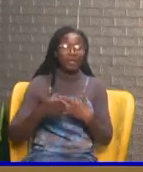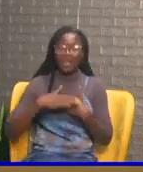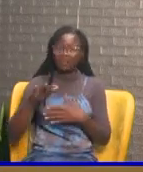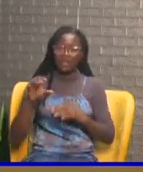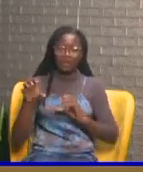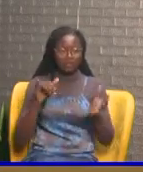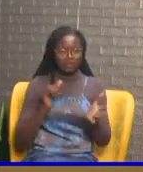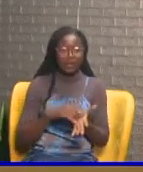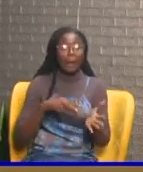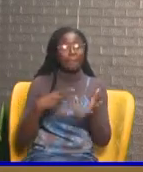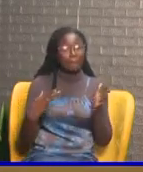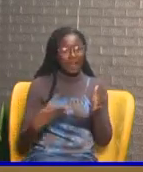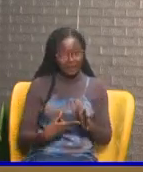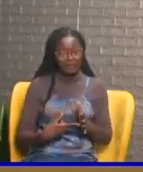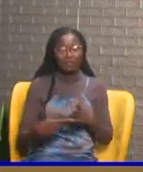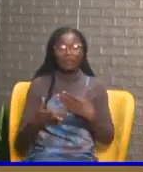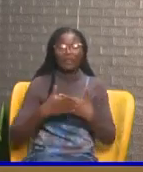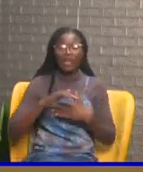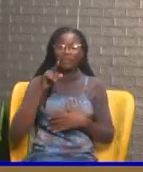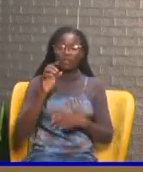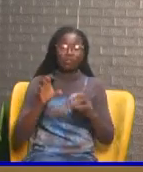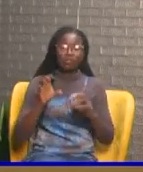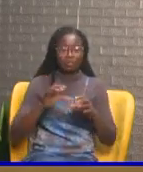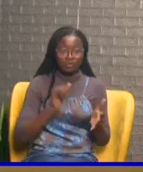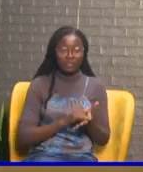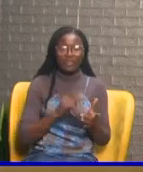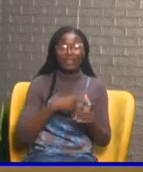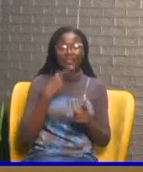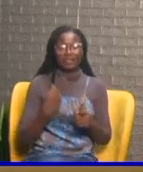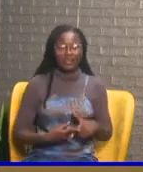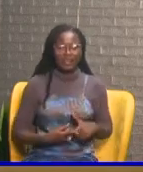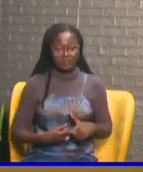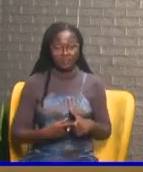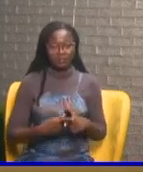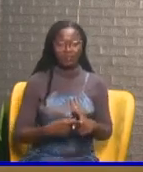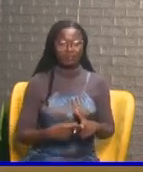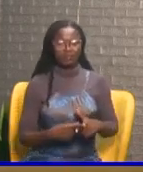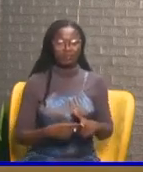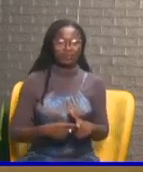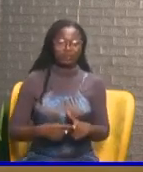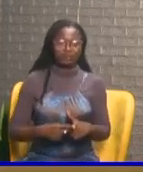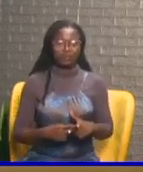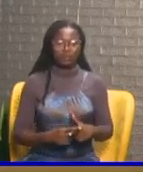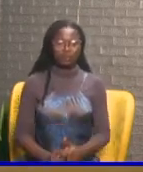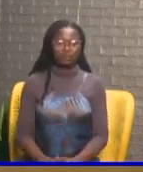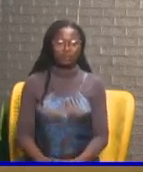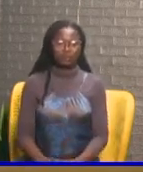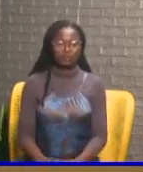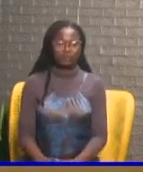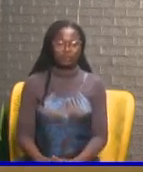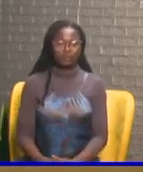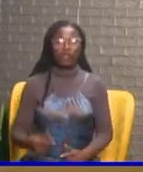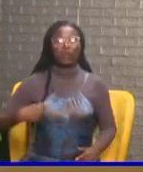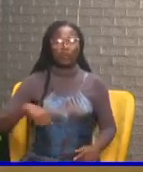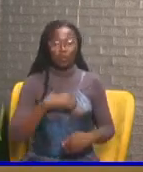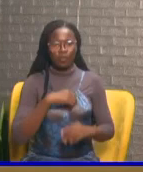that, which means after you do that, then the breaking of bread elements, everybody has it? Then we'll pray over